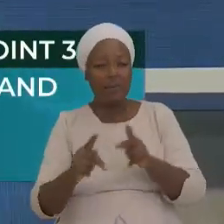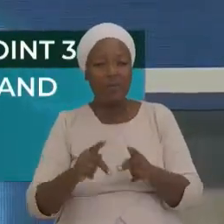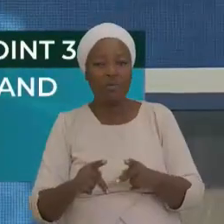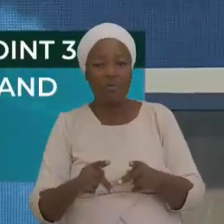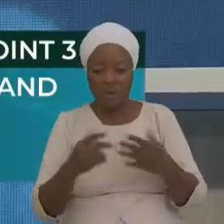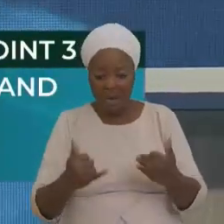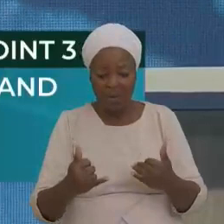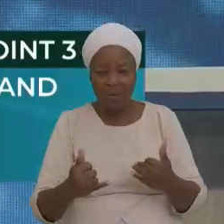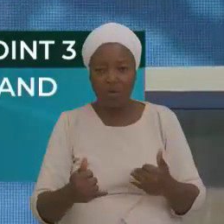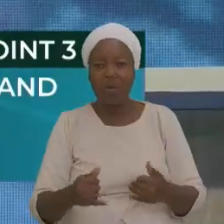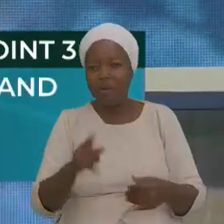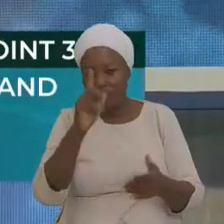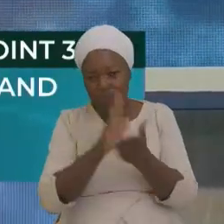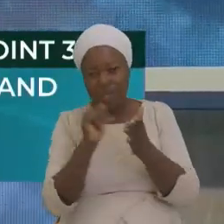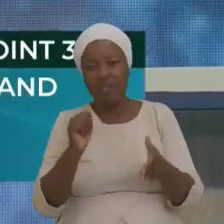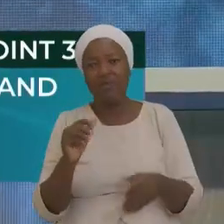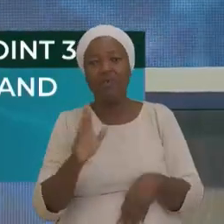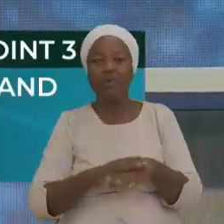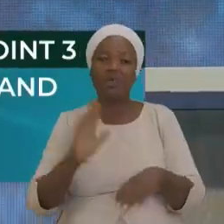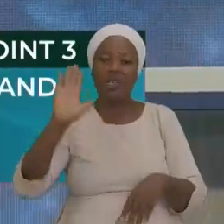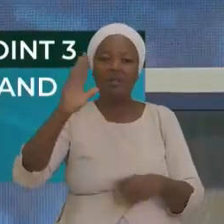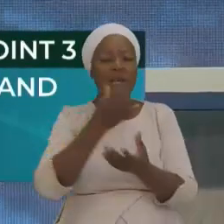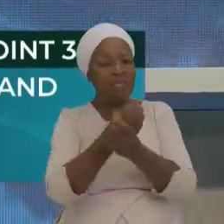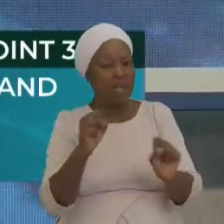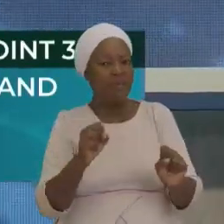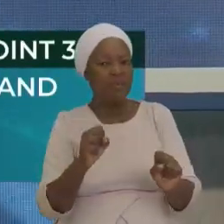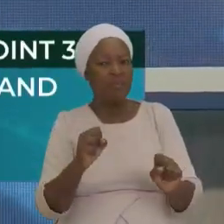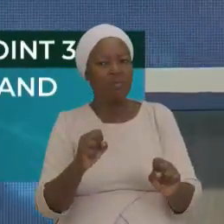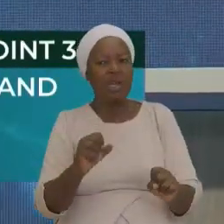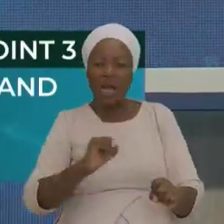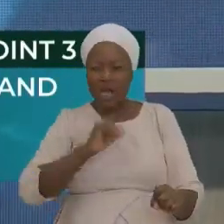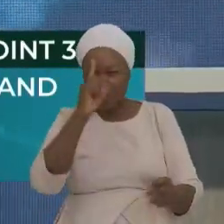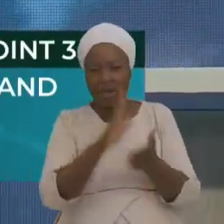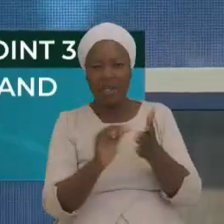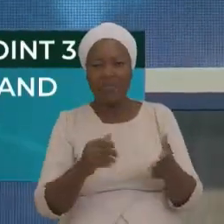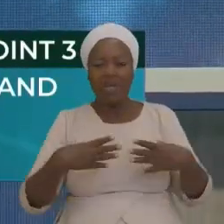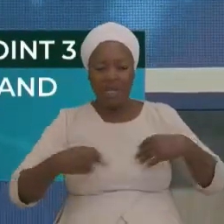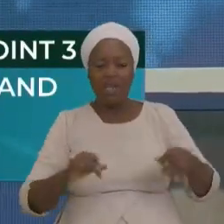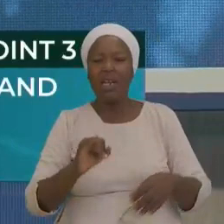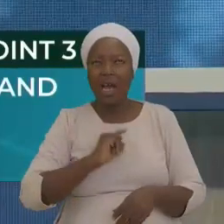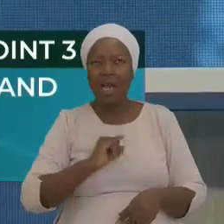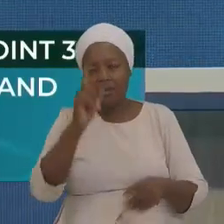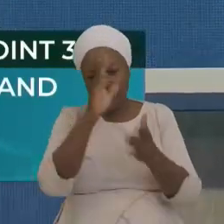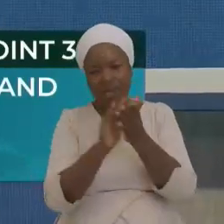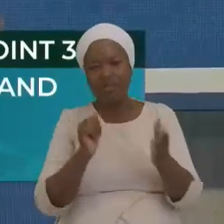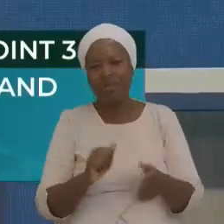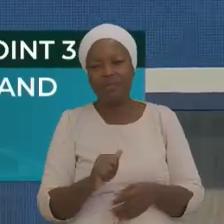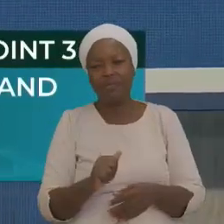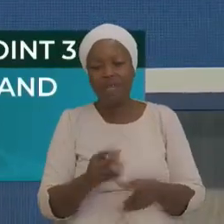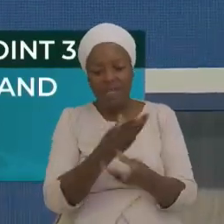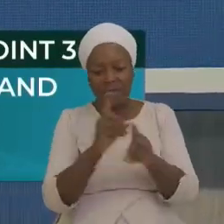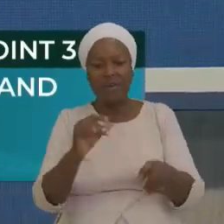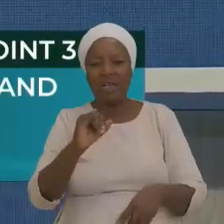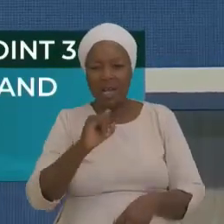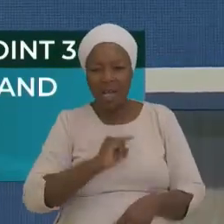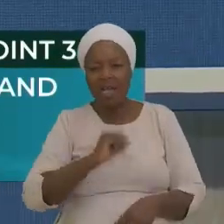were believing. Salvation, I believe. Healing, I believe.